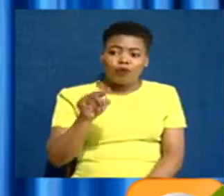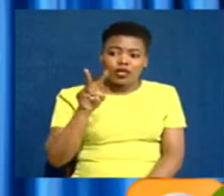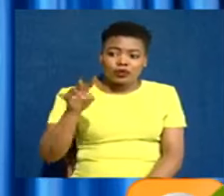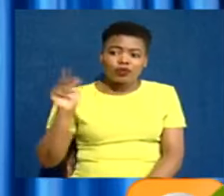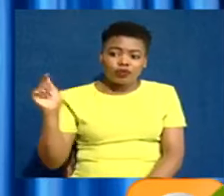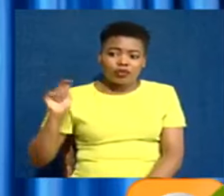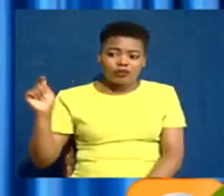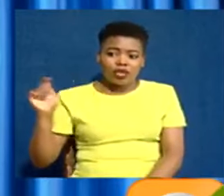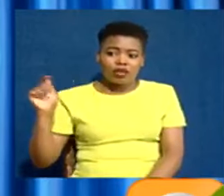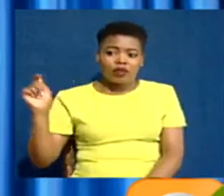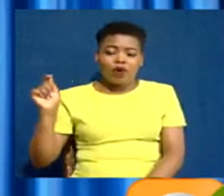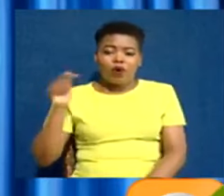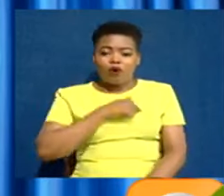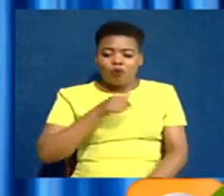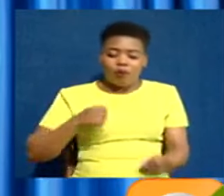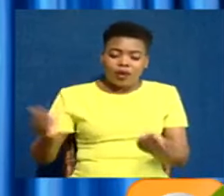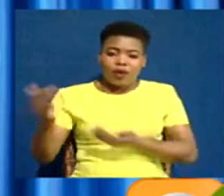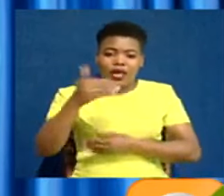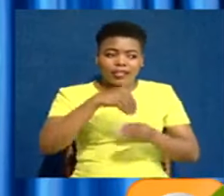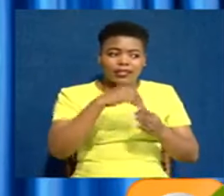trillion we collect.